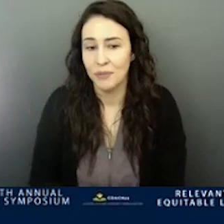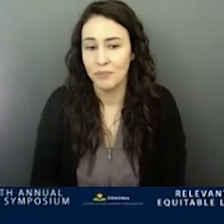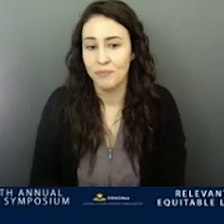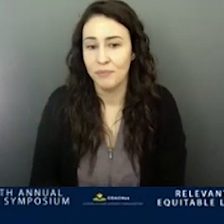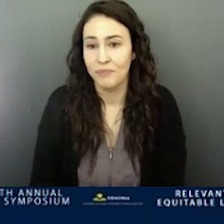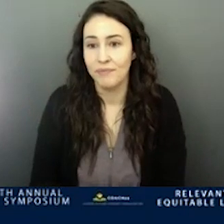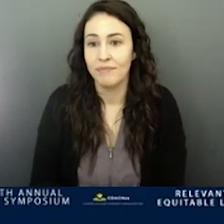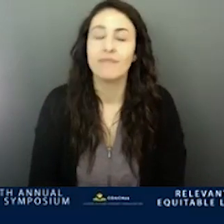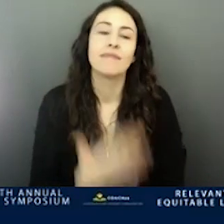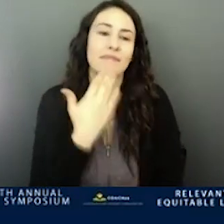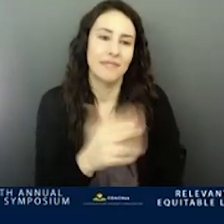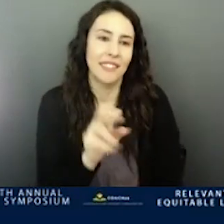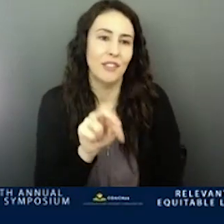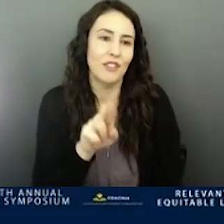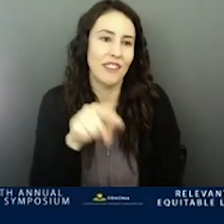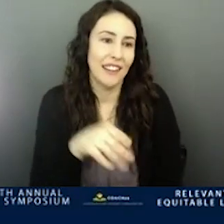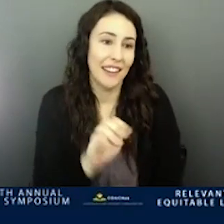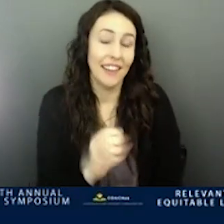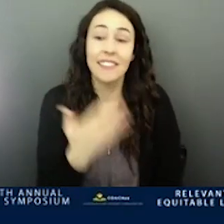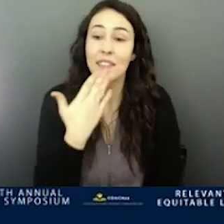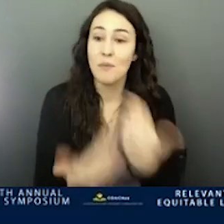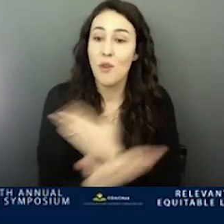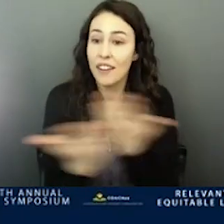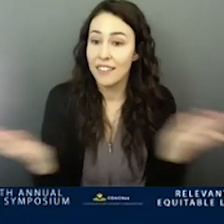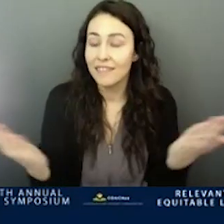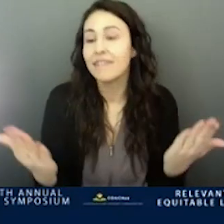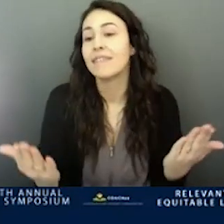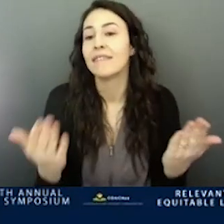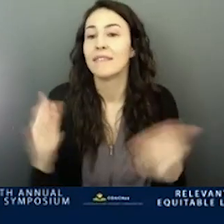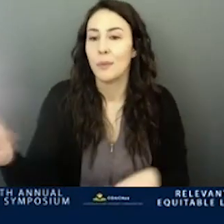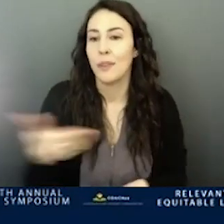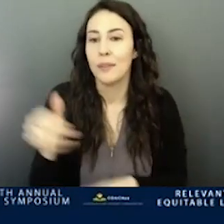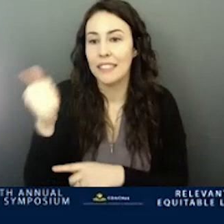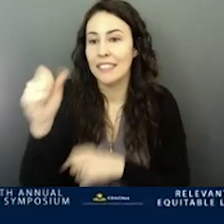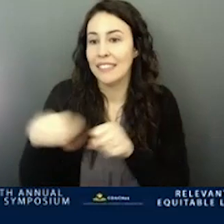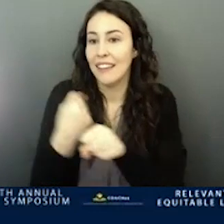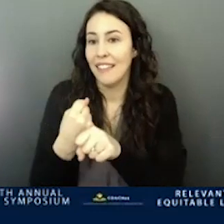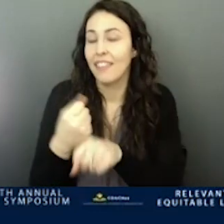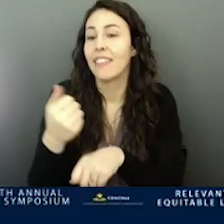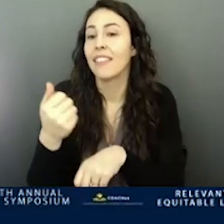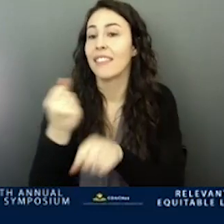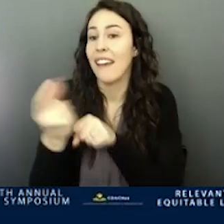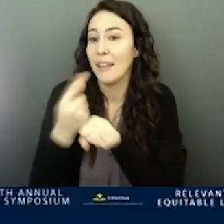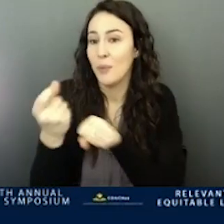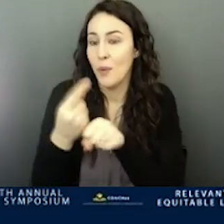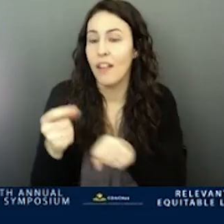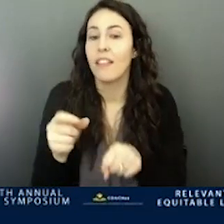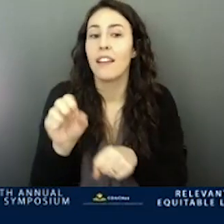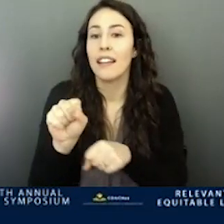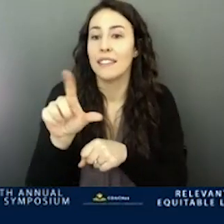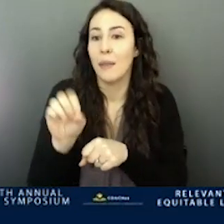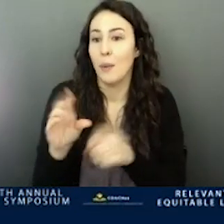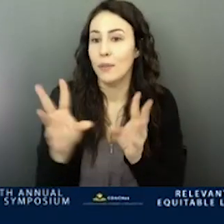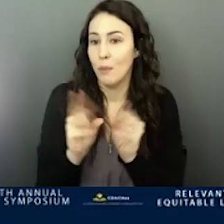Thank you, Enrique. I appreciate that. Good morning, everyone, and welcome to the 10th Annual SLO Symposium. As they said, my name is Don Lopez,